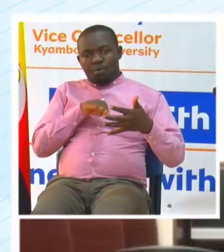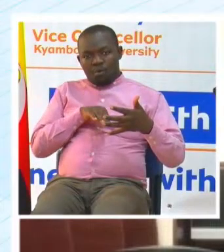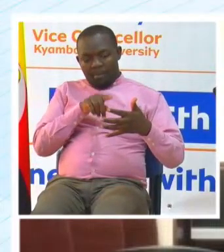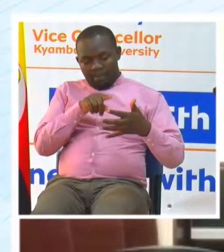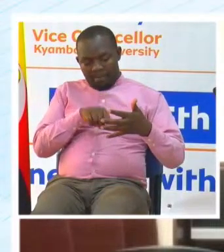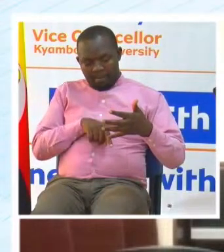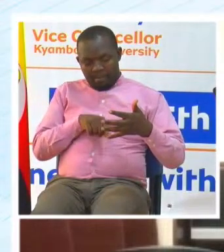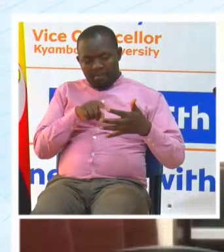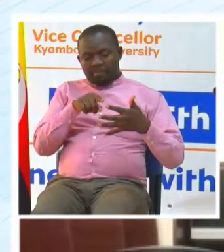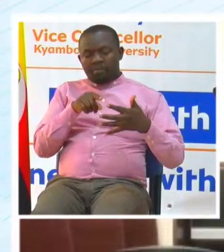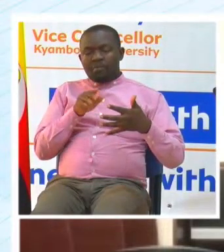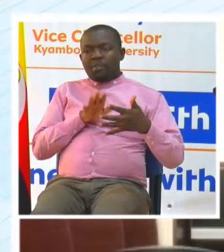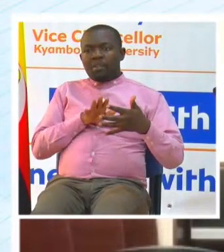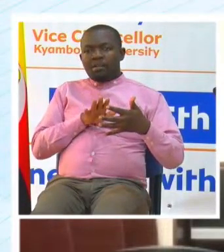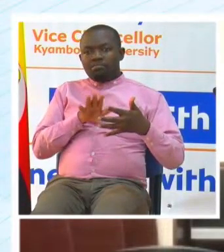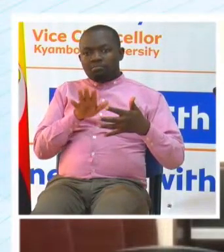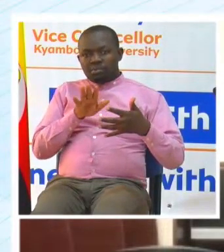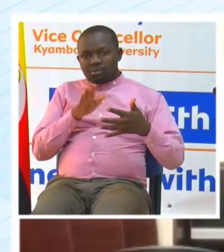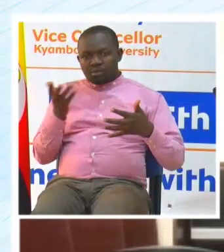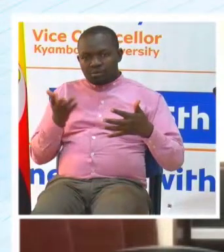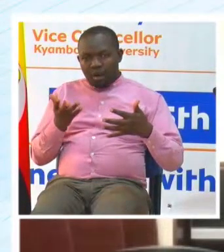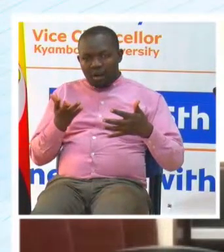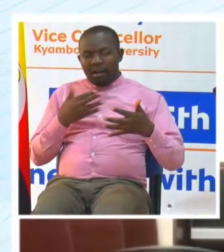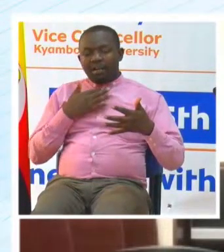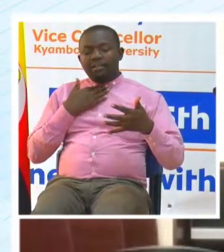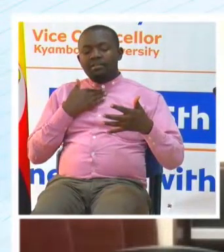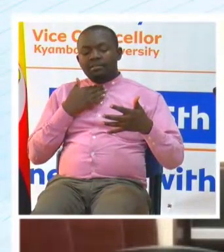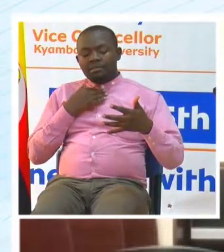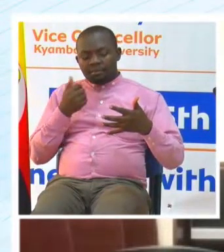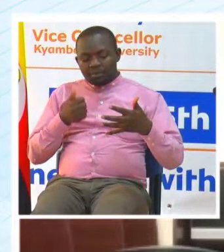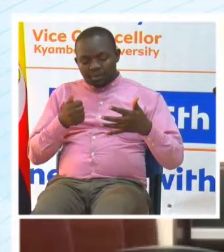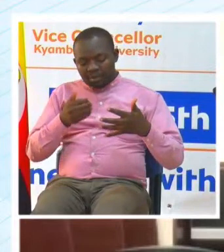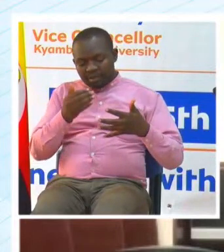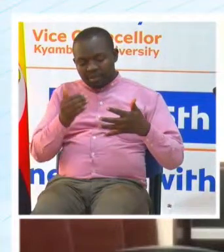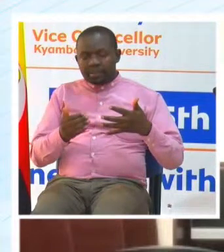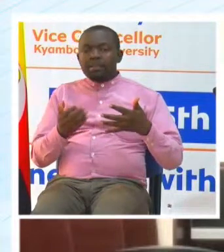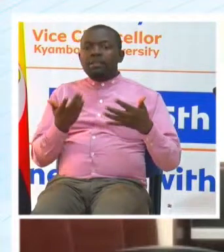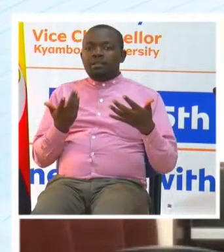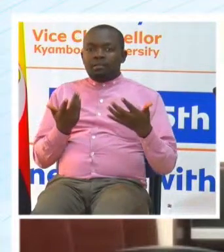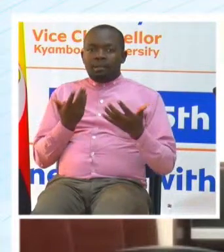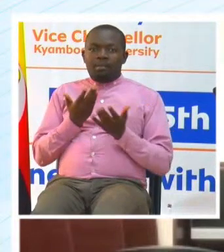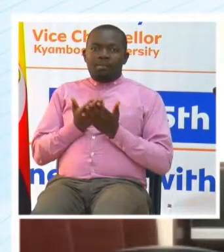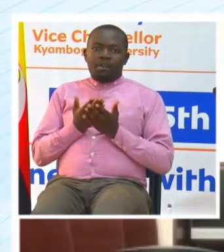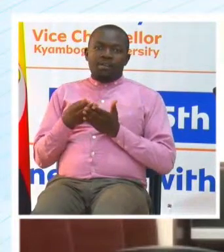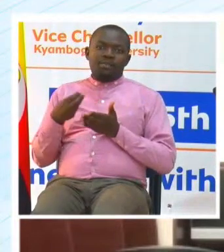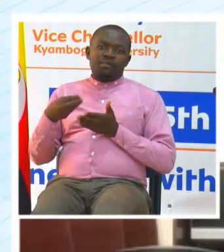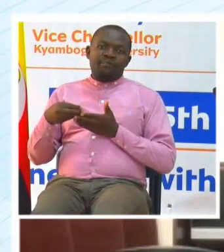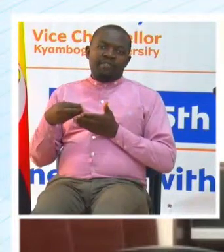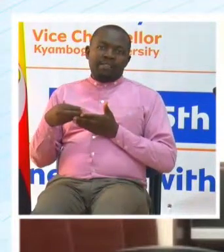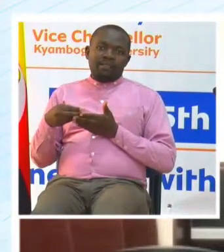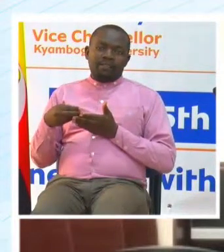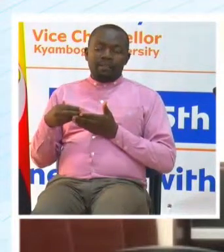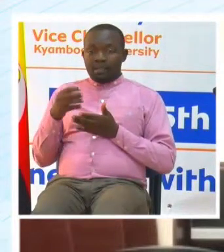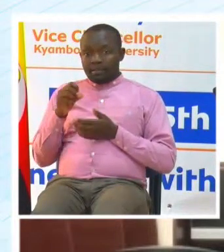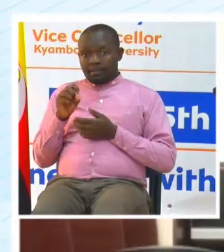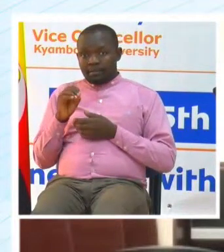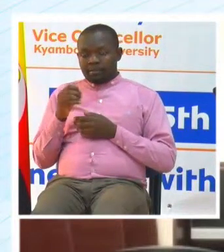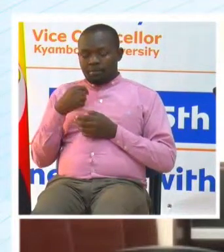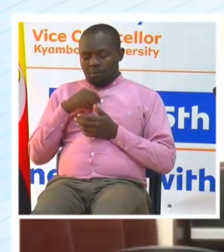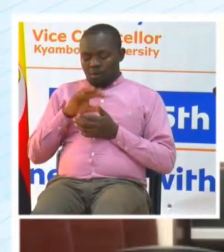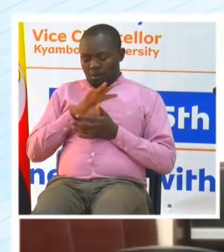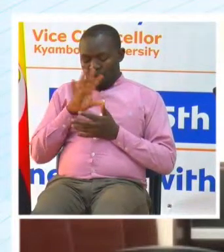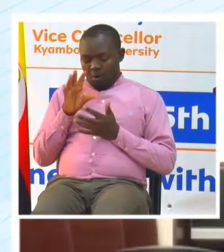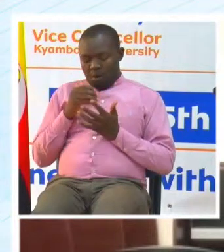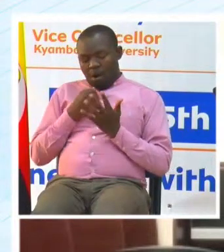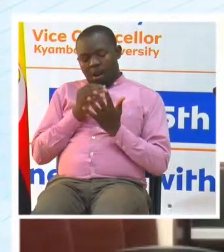the costs they had, the requirements, the application fees, and the funding options. So I put all that